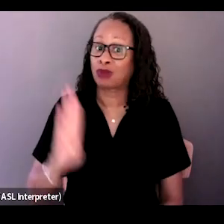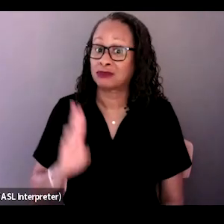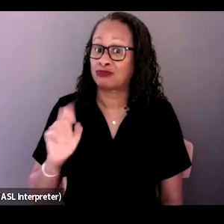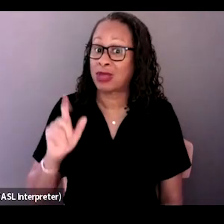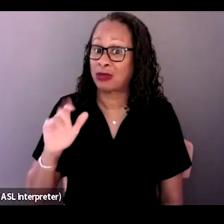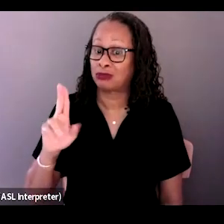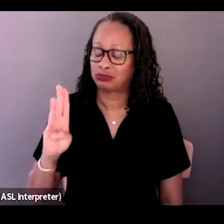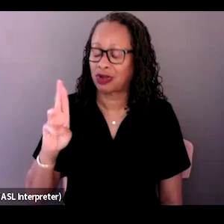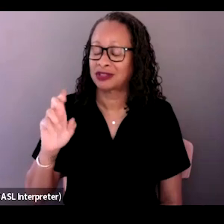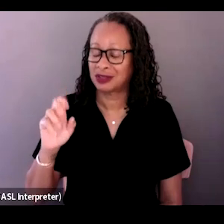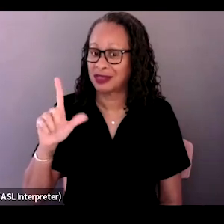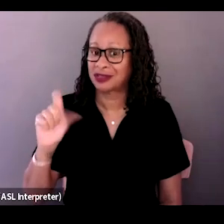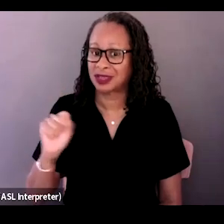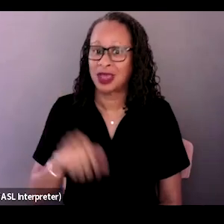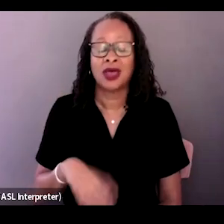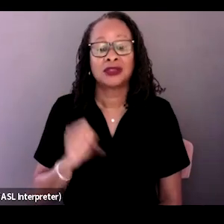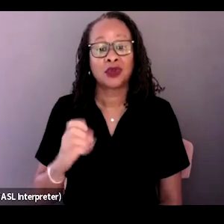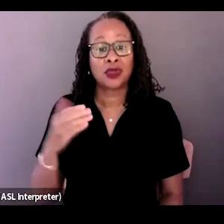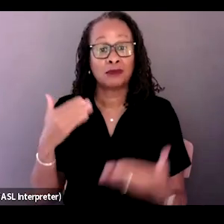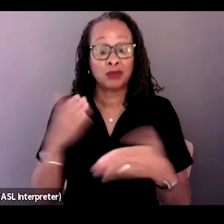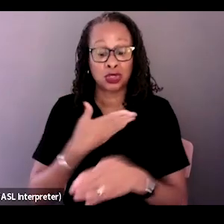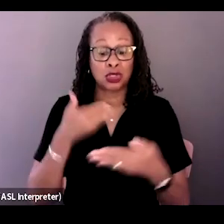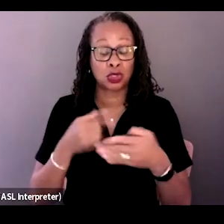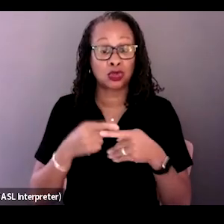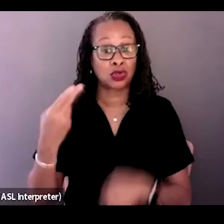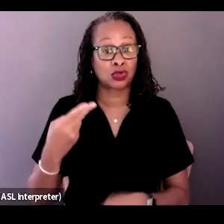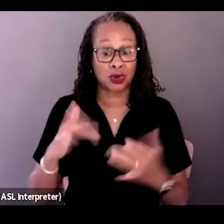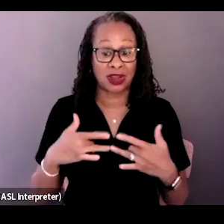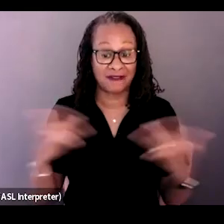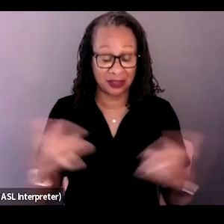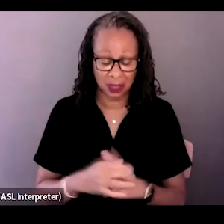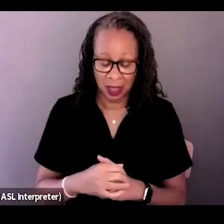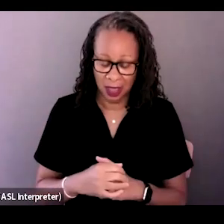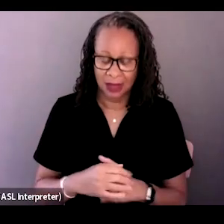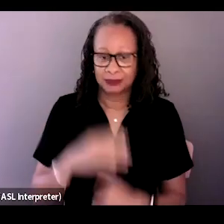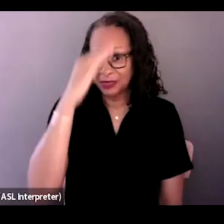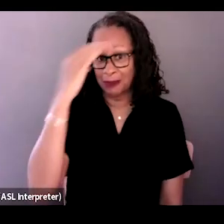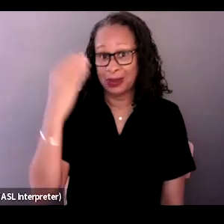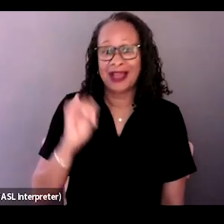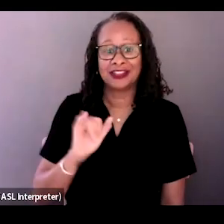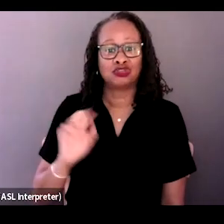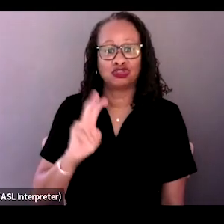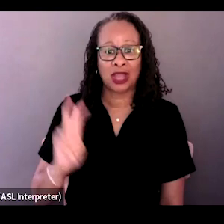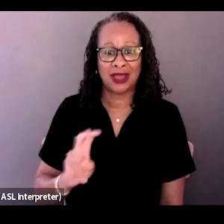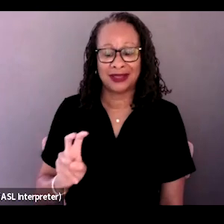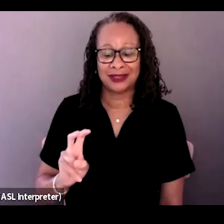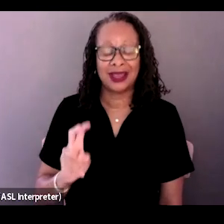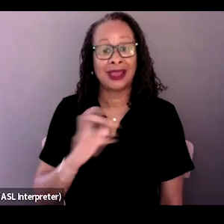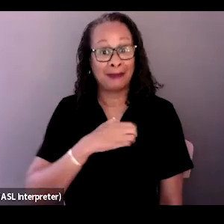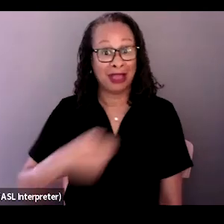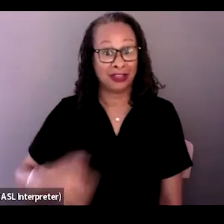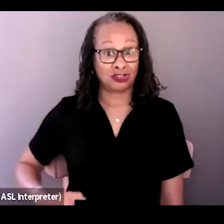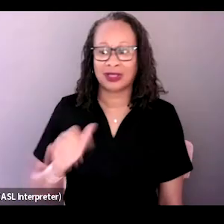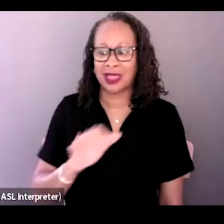very close to the historical sort of events. Now with the Black Jazz Ambassadors, what happened with, for example, with Louis Armstrong, but